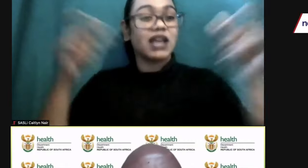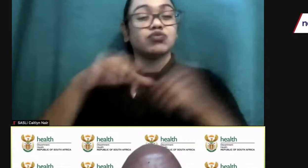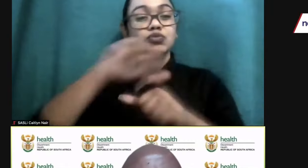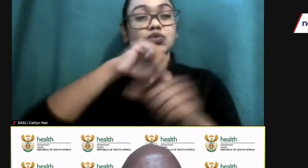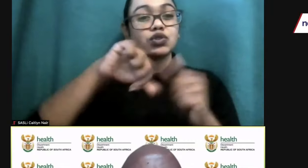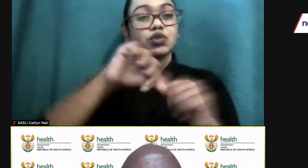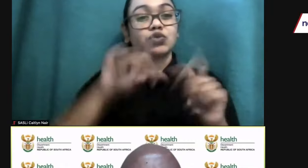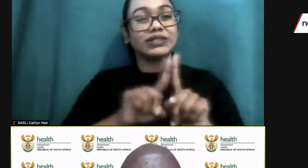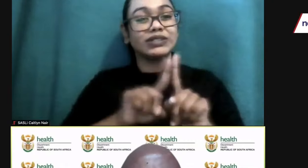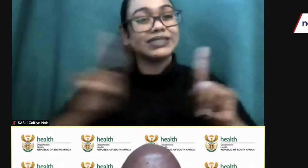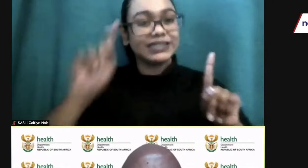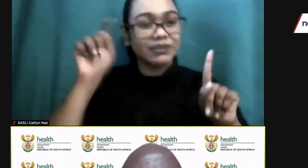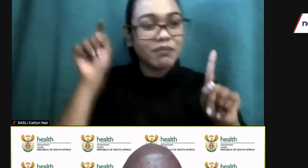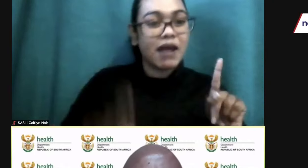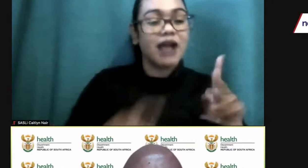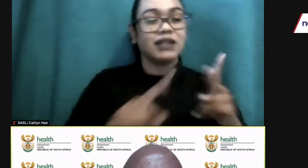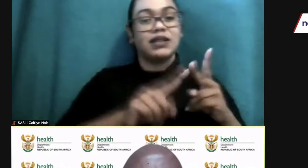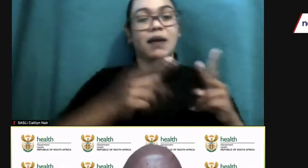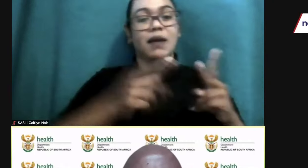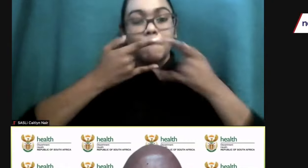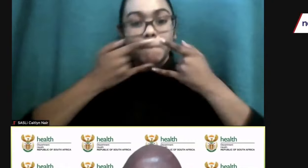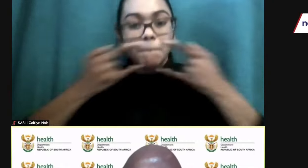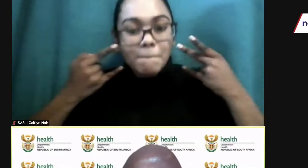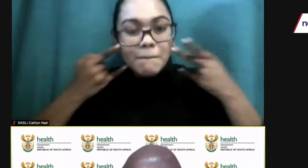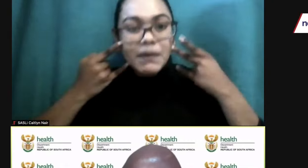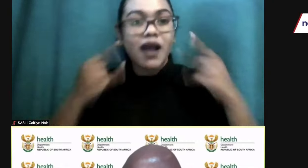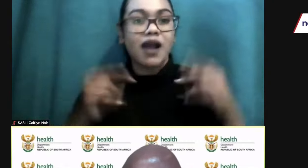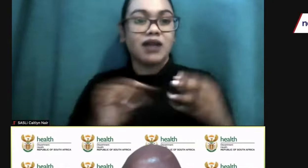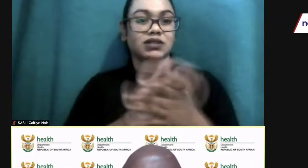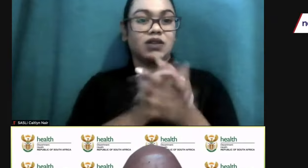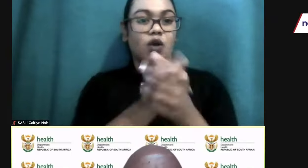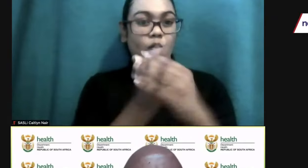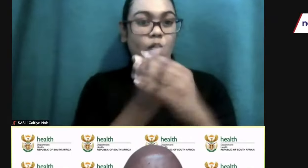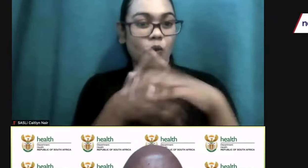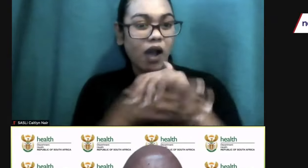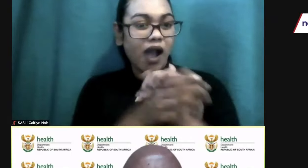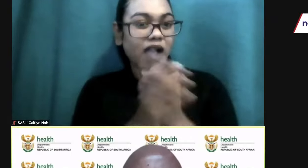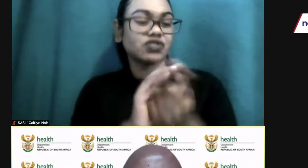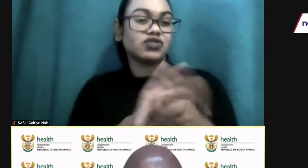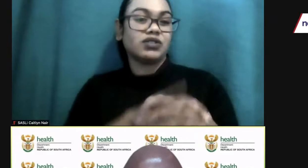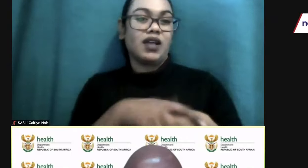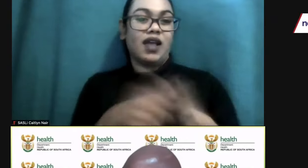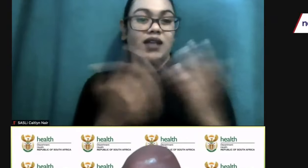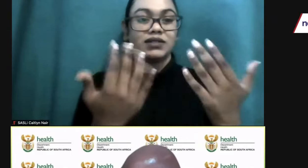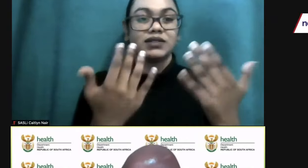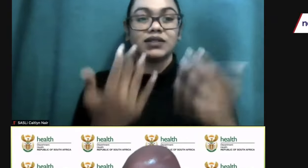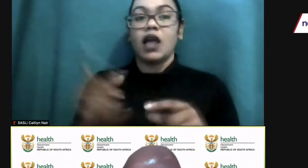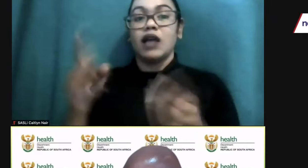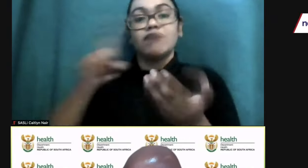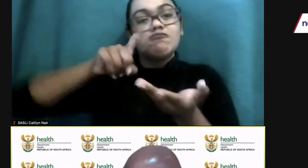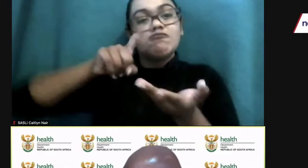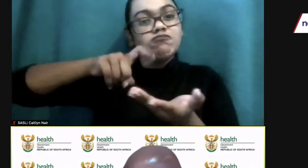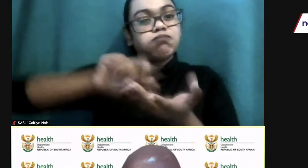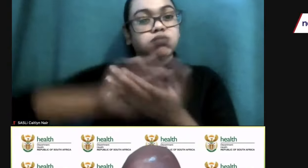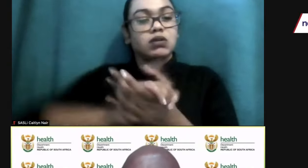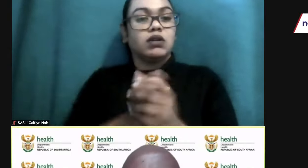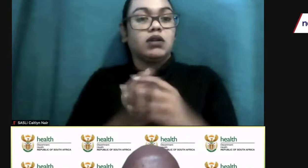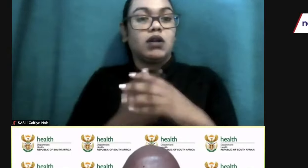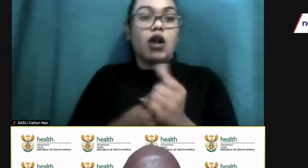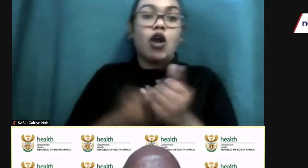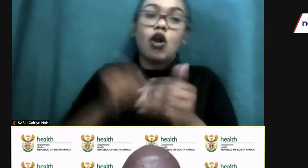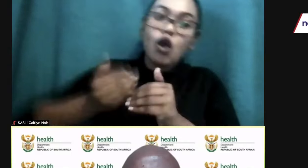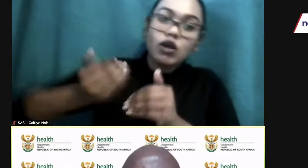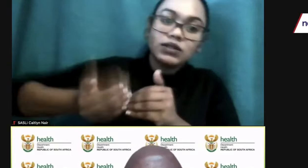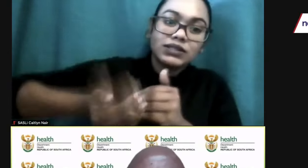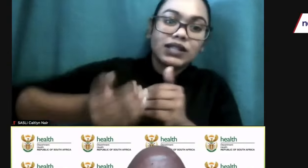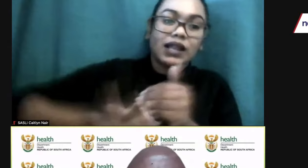of masks, the washing of hands and sanitizing, that we must keep those.